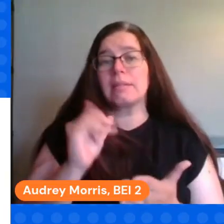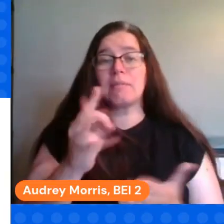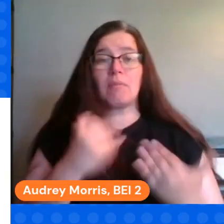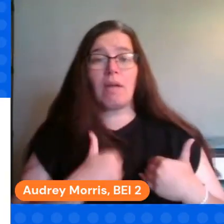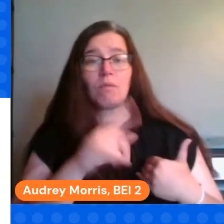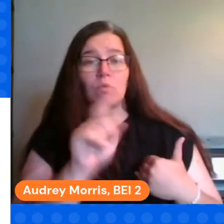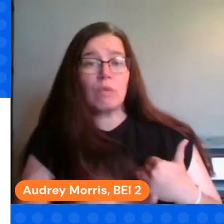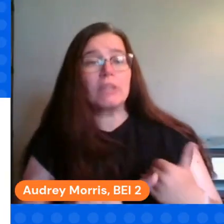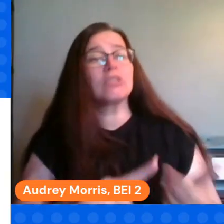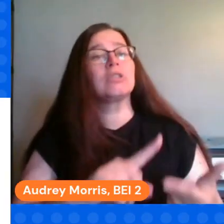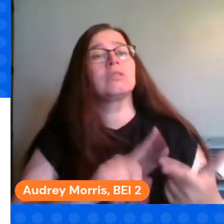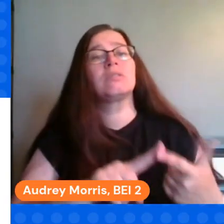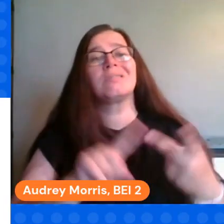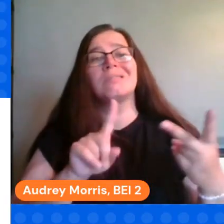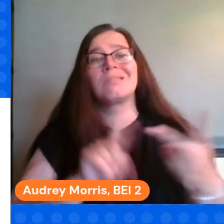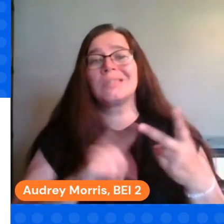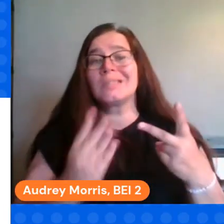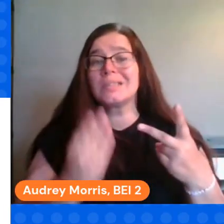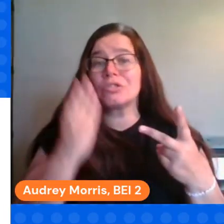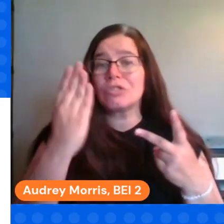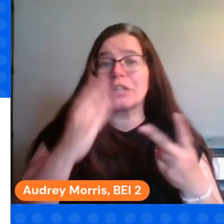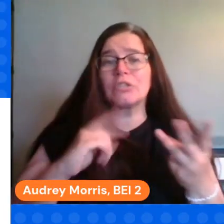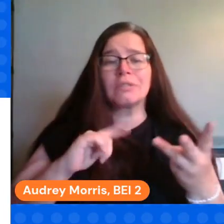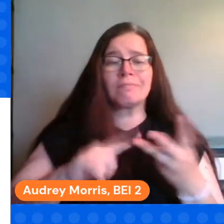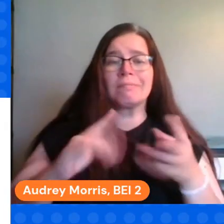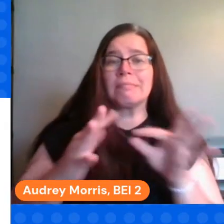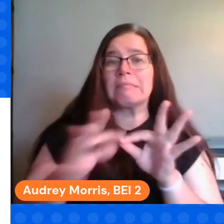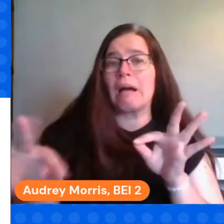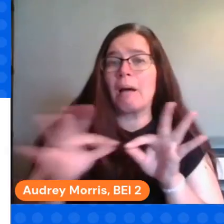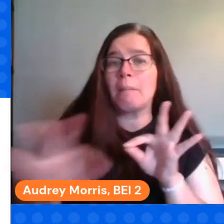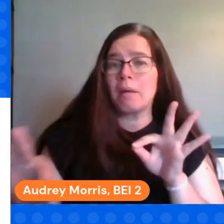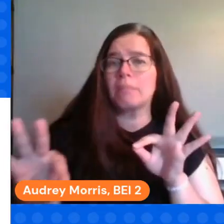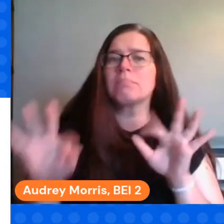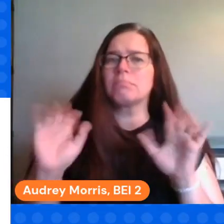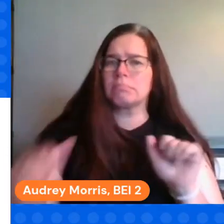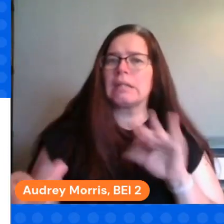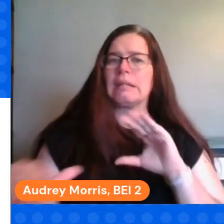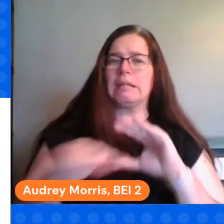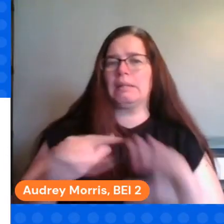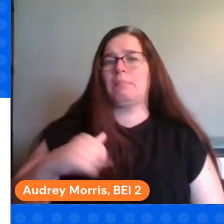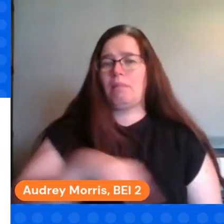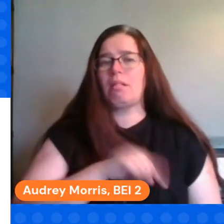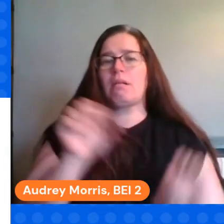or comment, also feel free to email us at